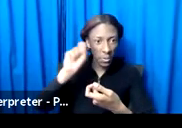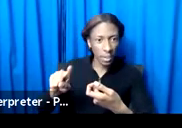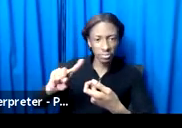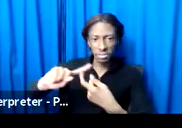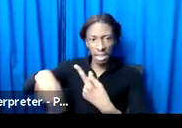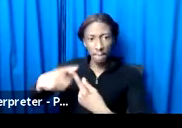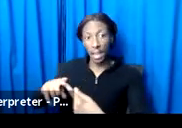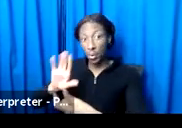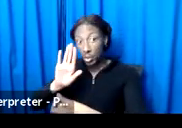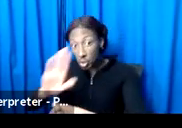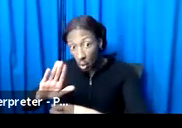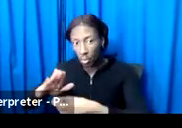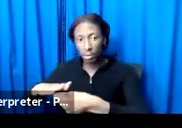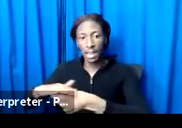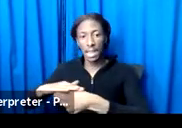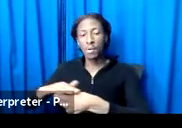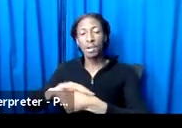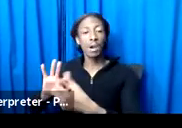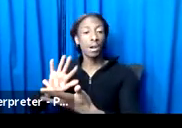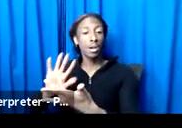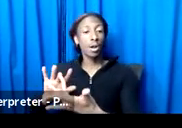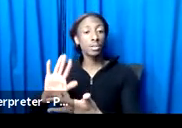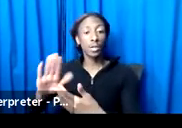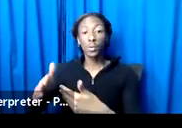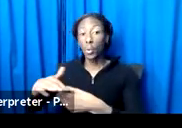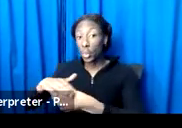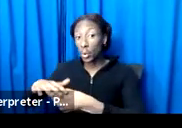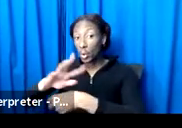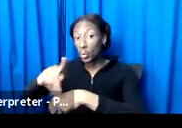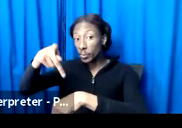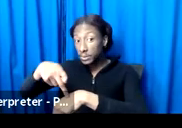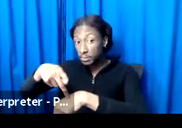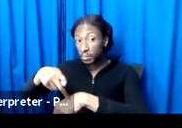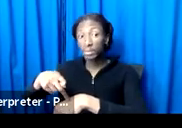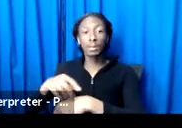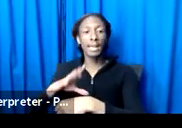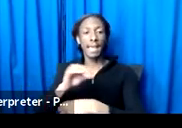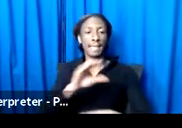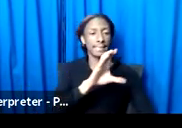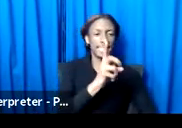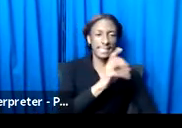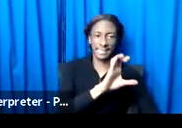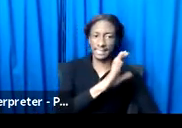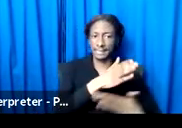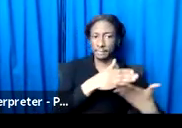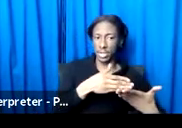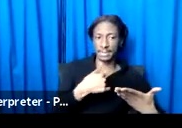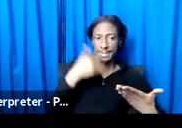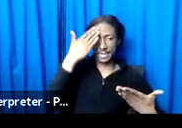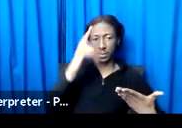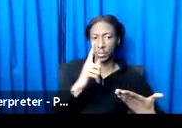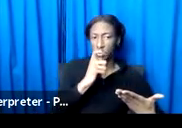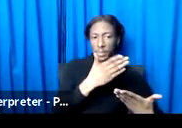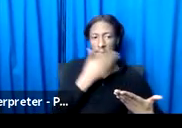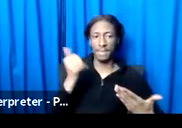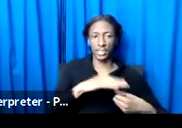area, to contact either your local principal, and on the CDC side, I'm not sure who the best contact locally would